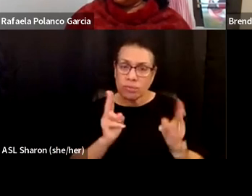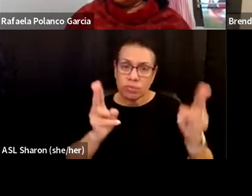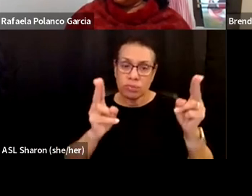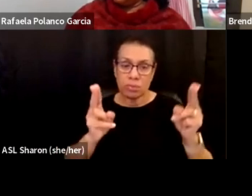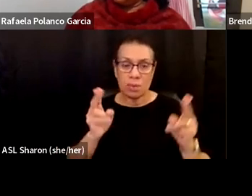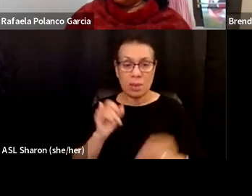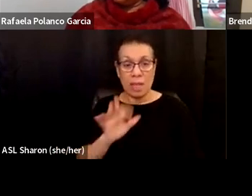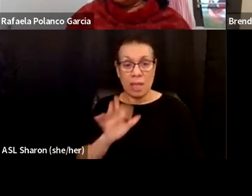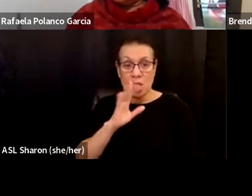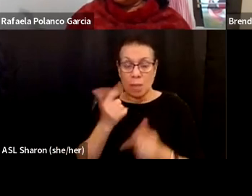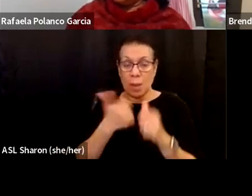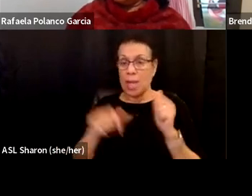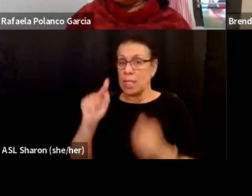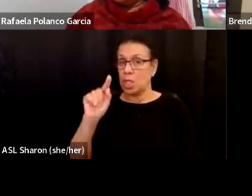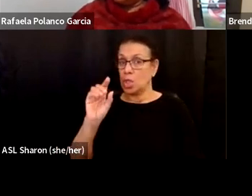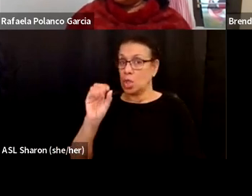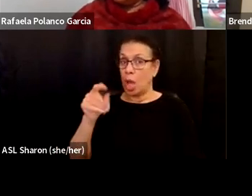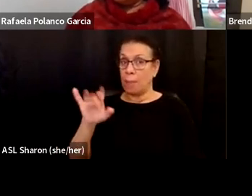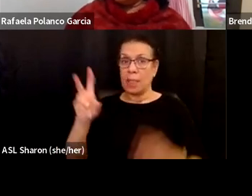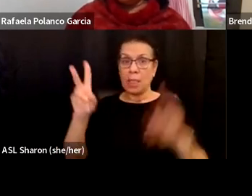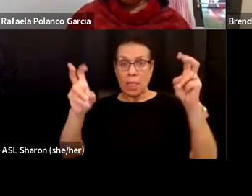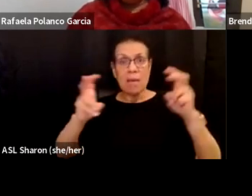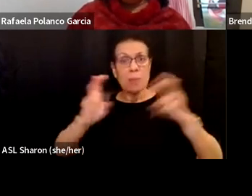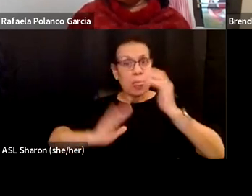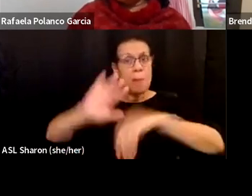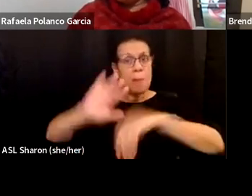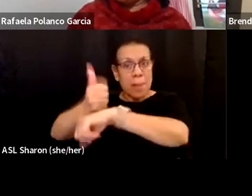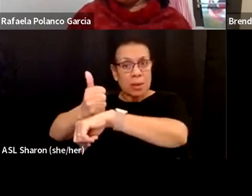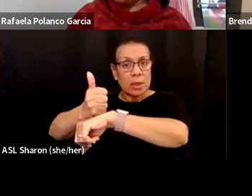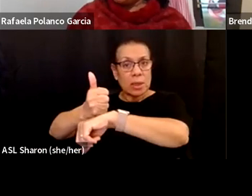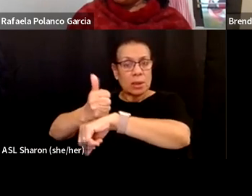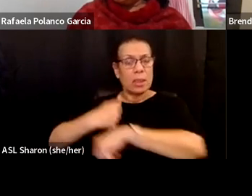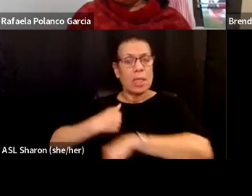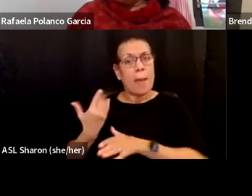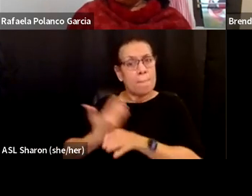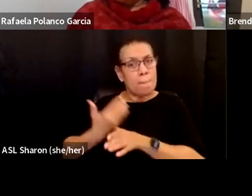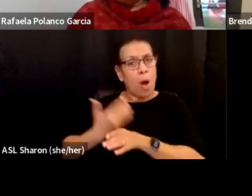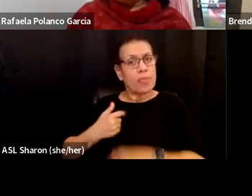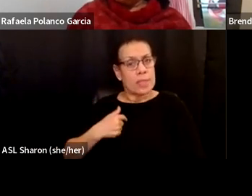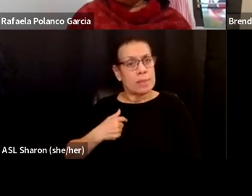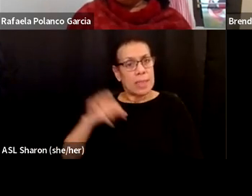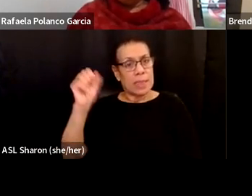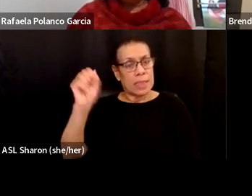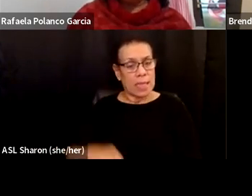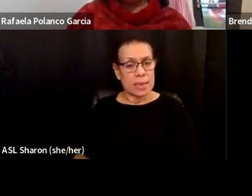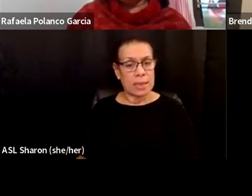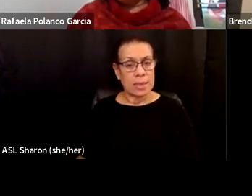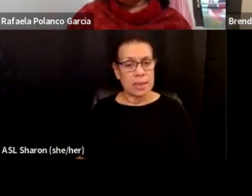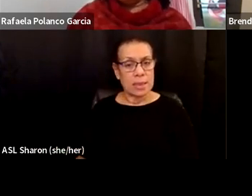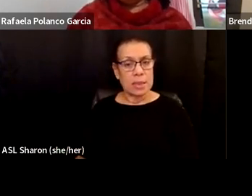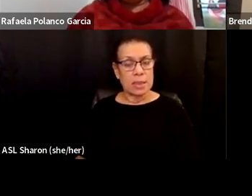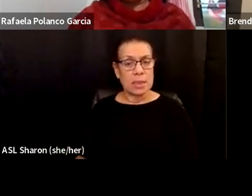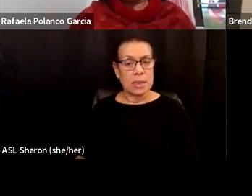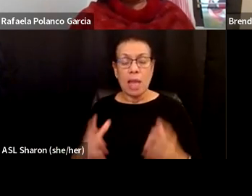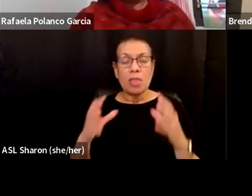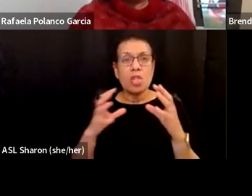talk about any topic this is the one i talk about the most um that keeps me up at night um and the just the sheer